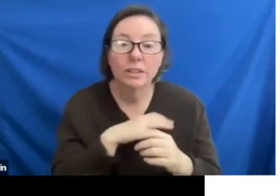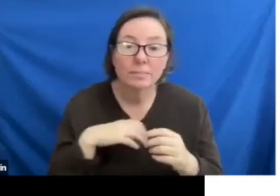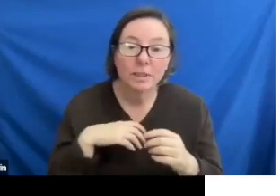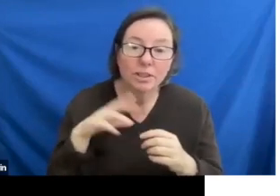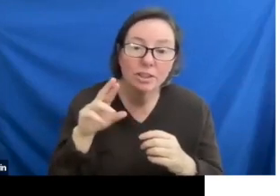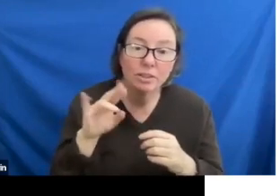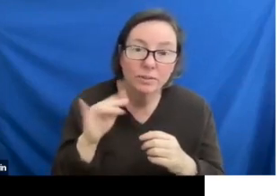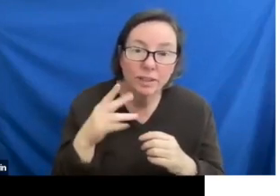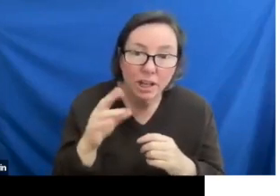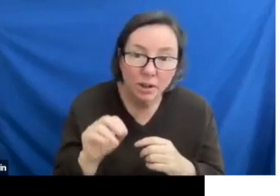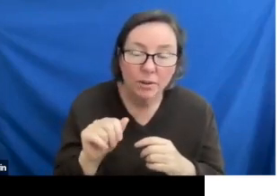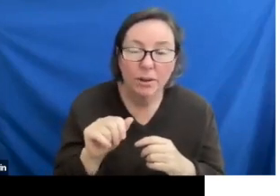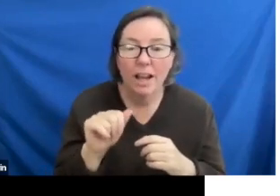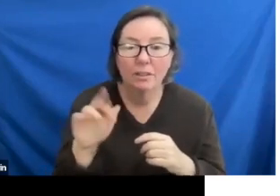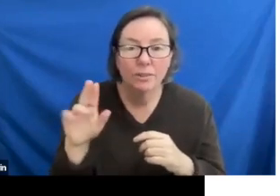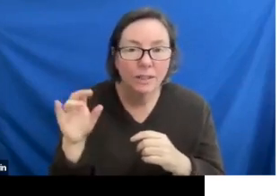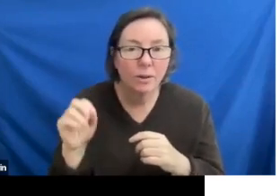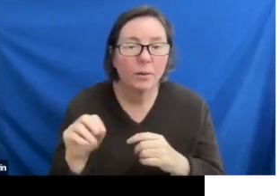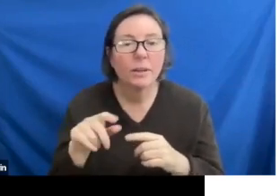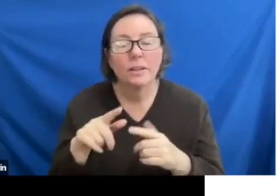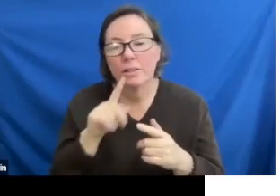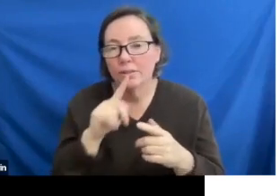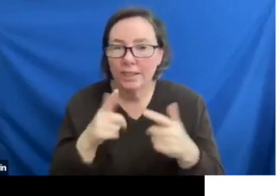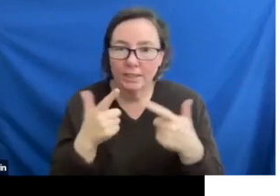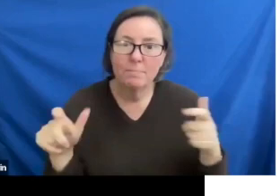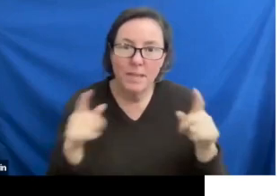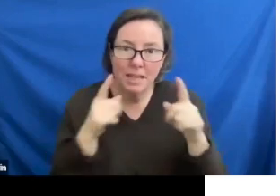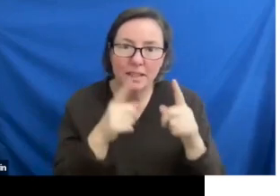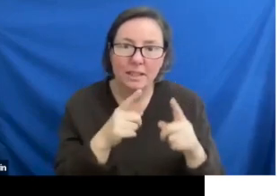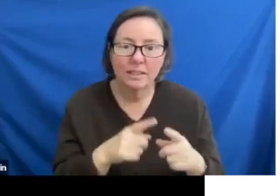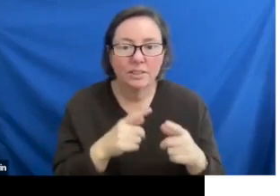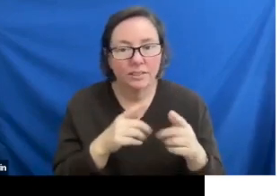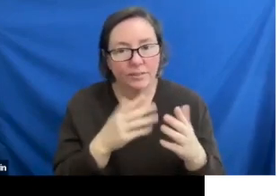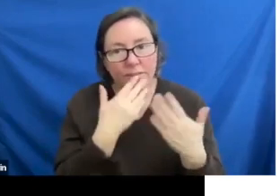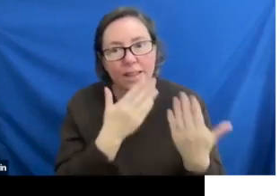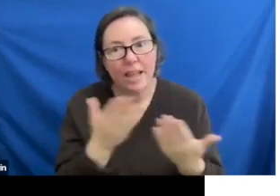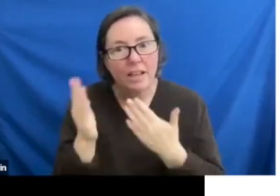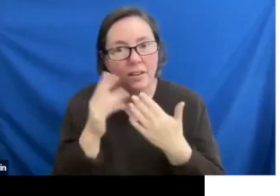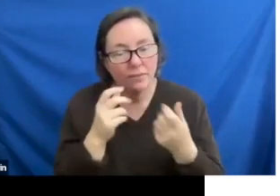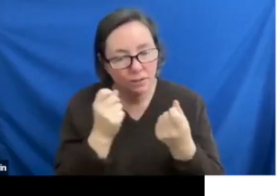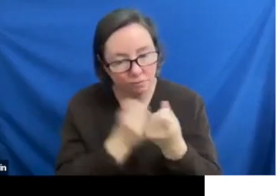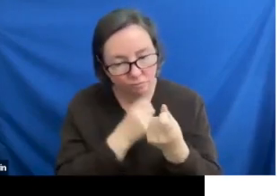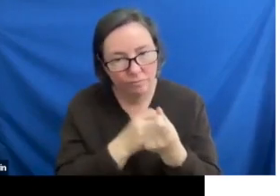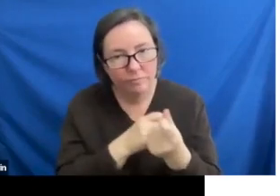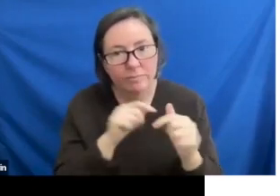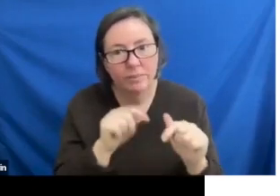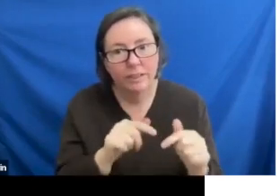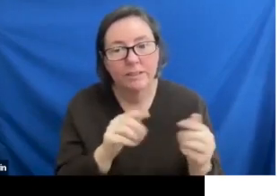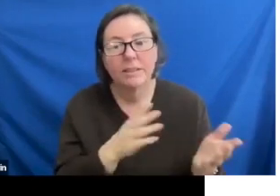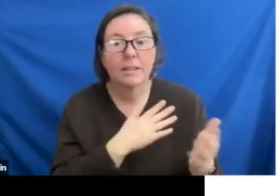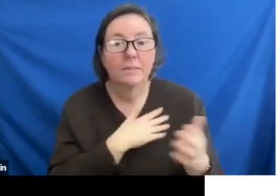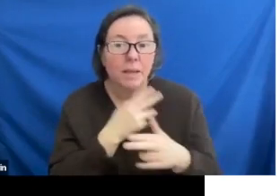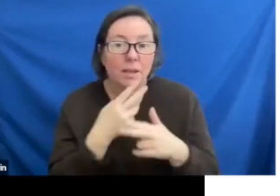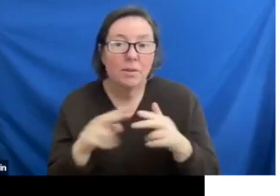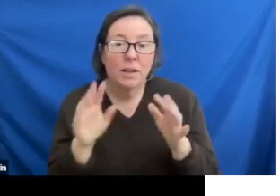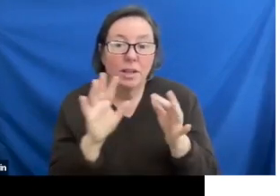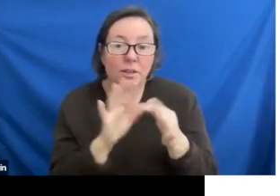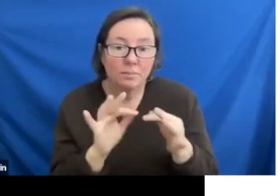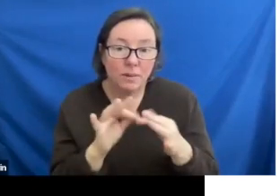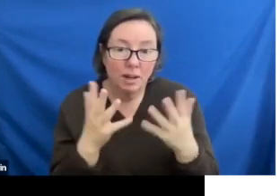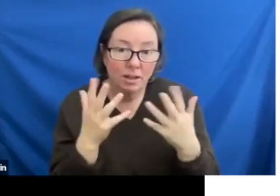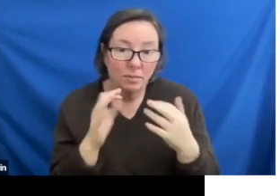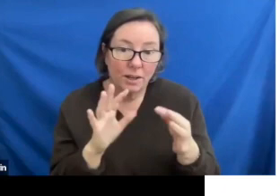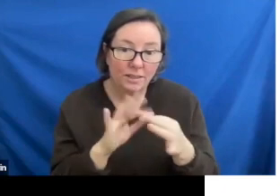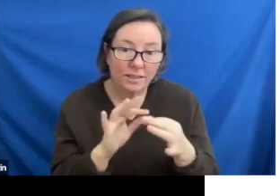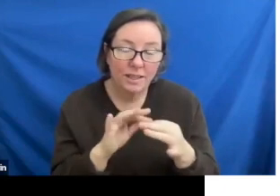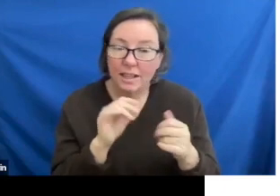was really a big initiative, and I just want to thank you all for, again, continuing to be consistent. And I guess my quick remarks is that it's